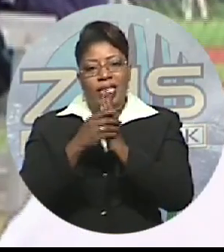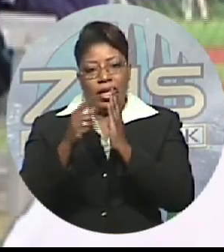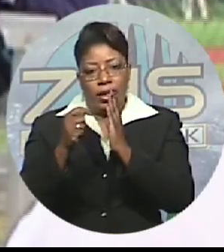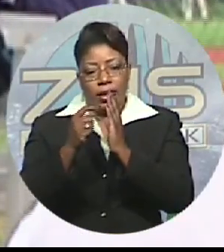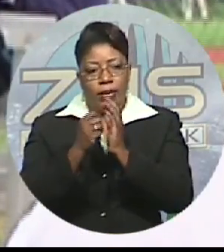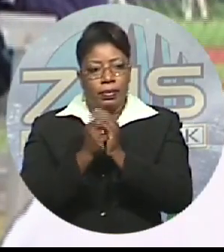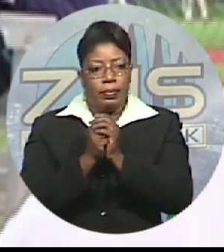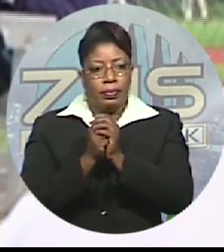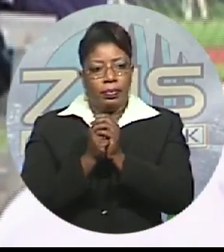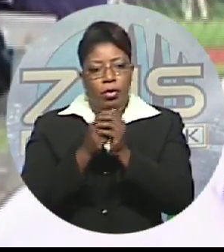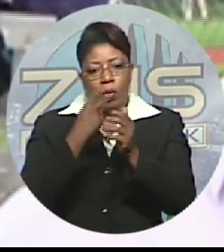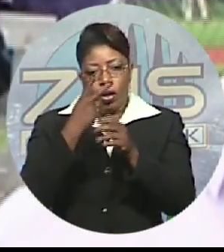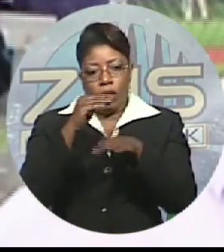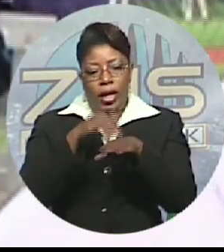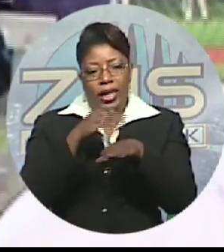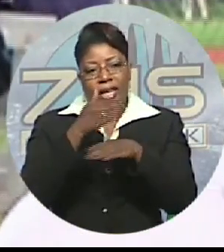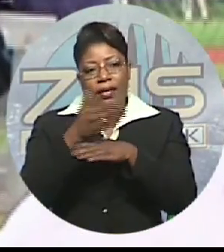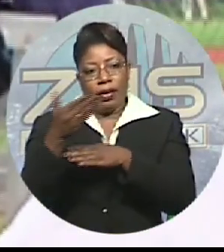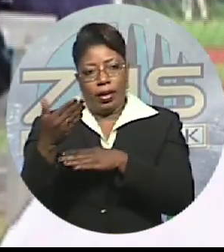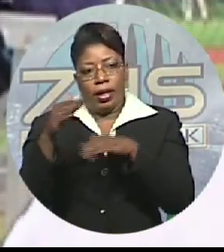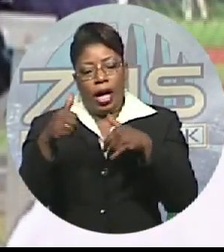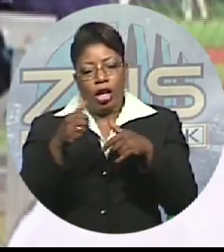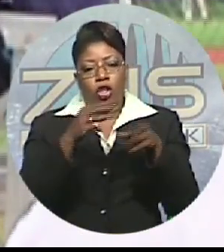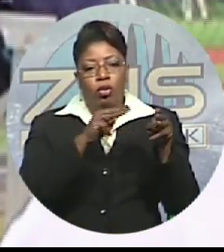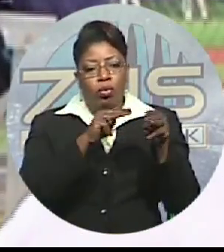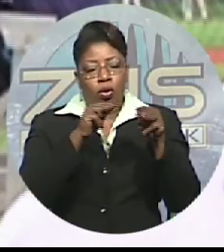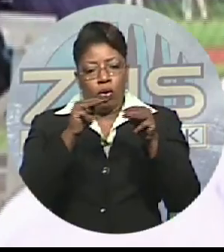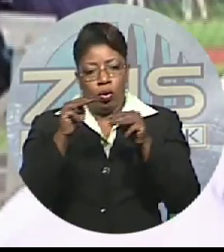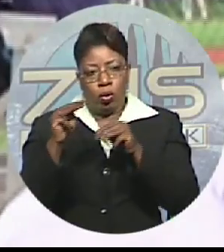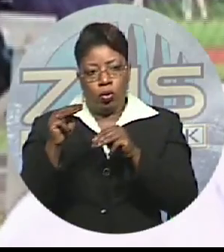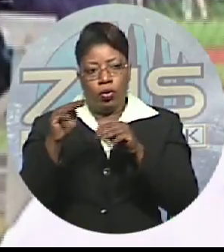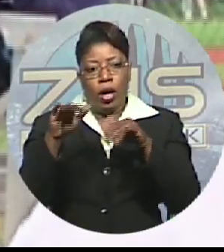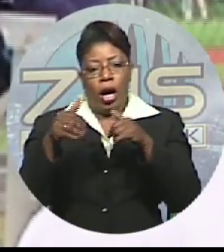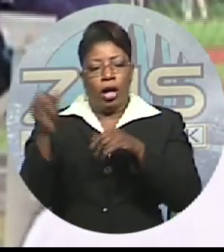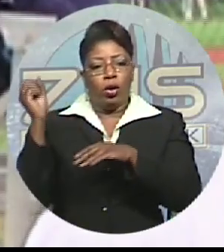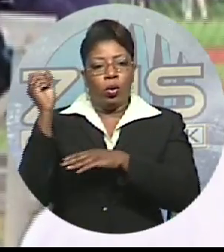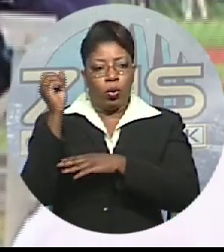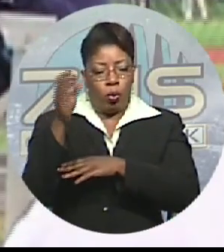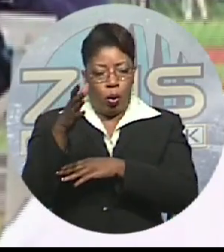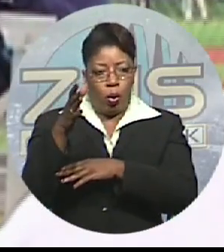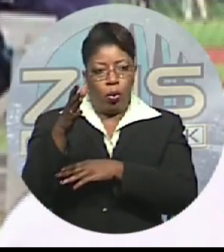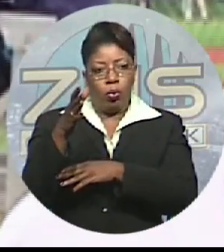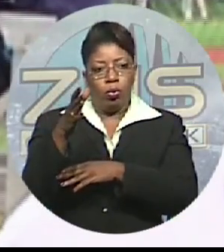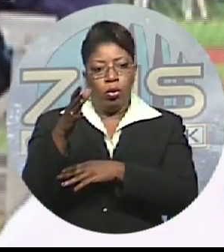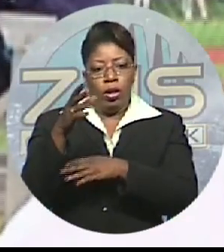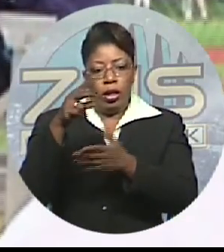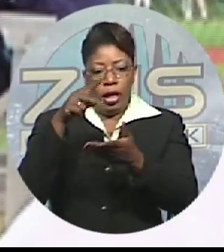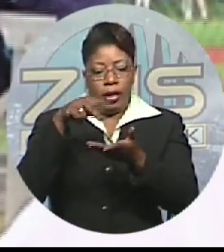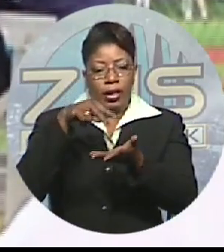everything. Everything. We look how the infielders move, we look how they throw, the pitchers,